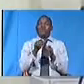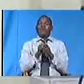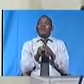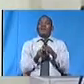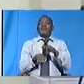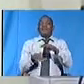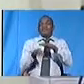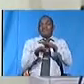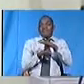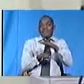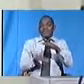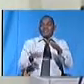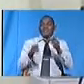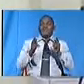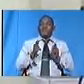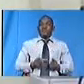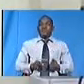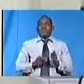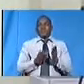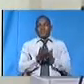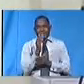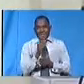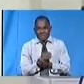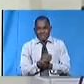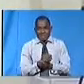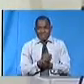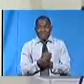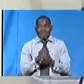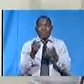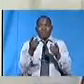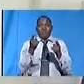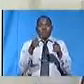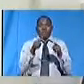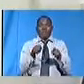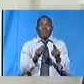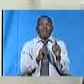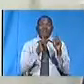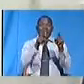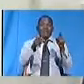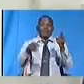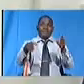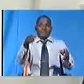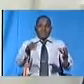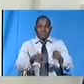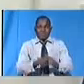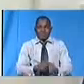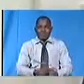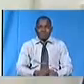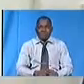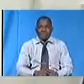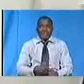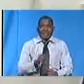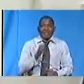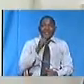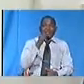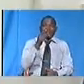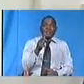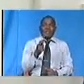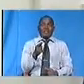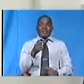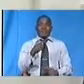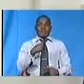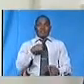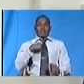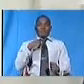it's inalienable, it's a God-given right. When somebody comes before your lordships and says that I've won